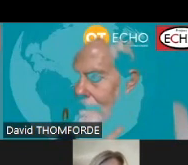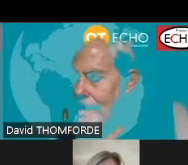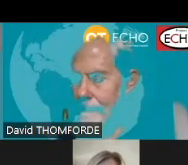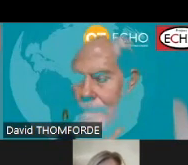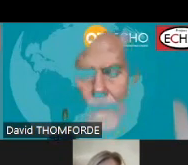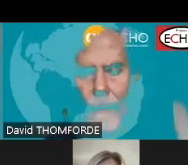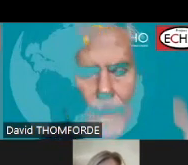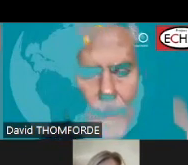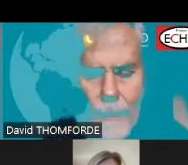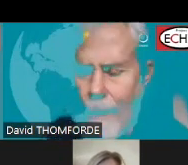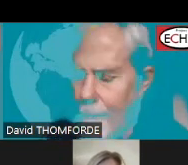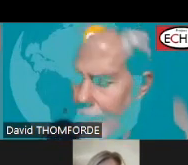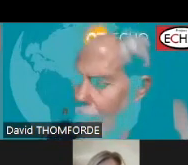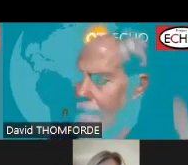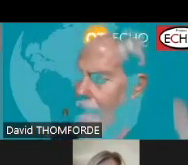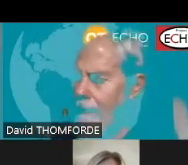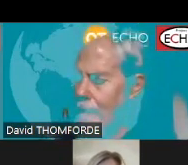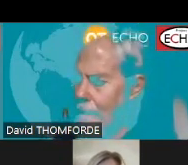group?